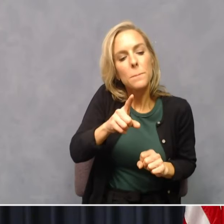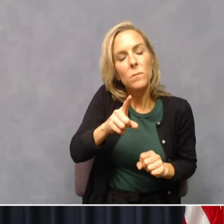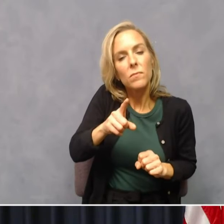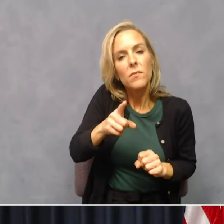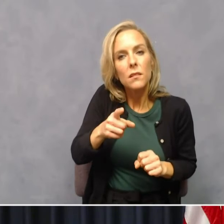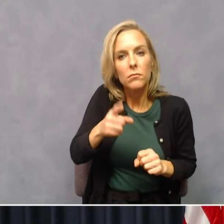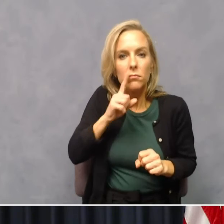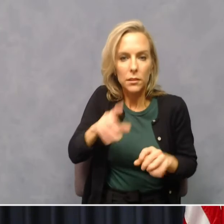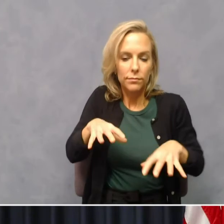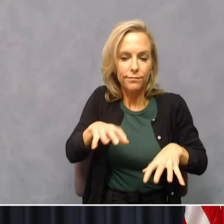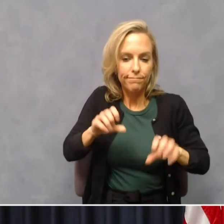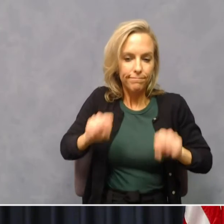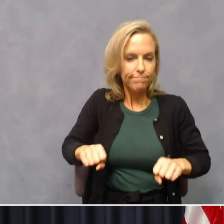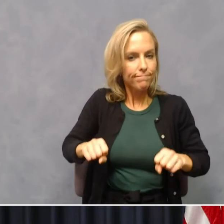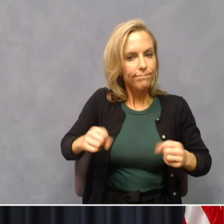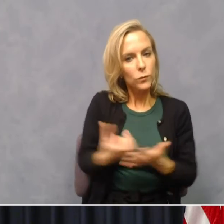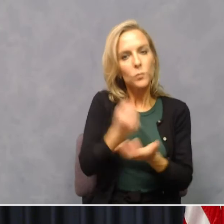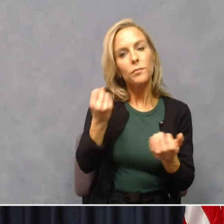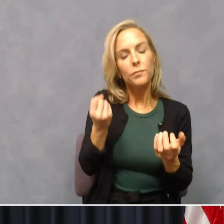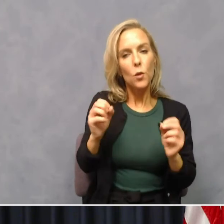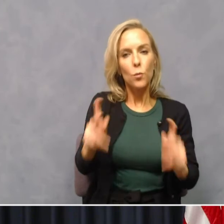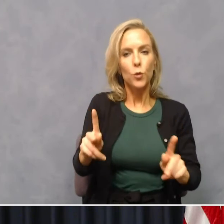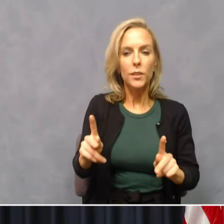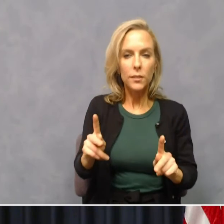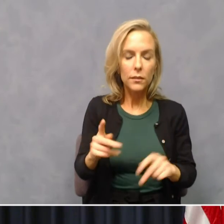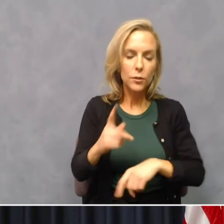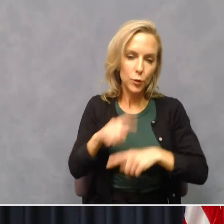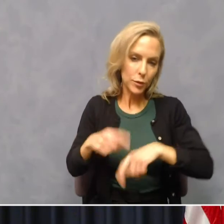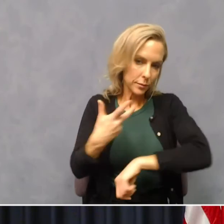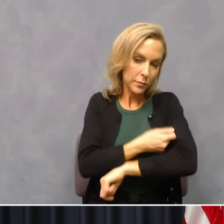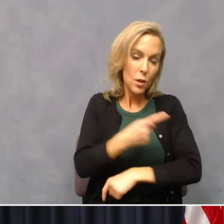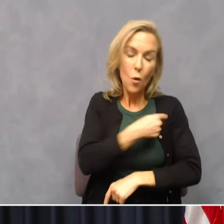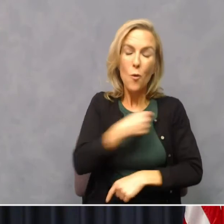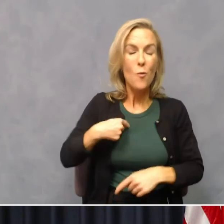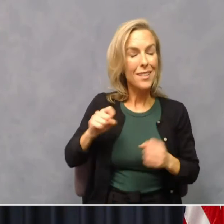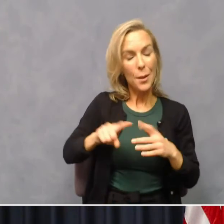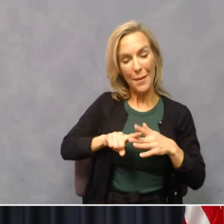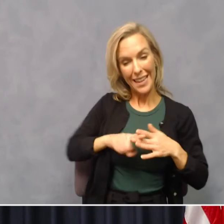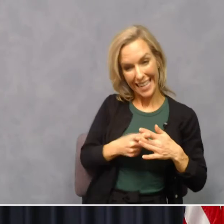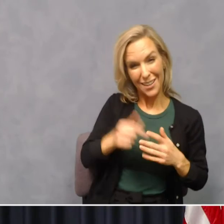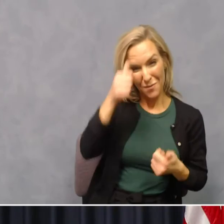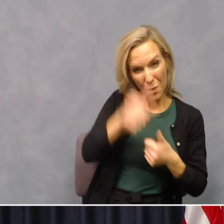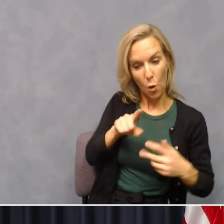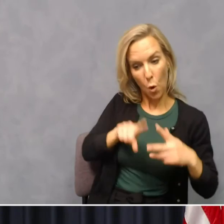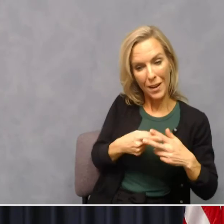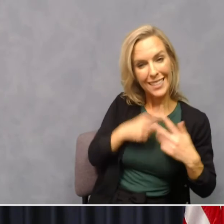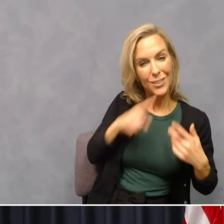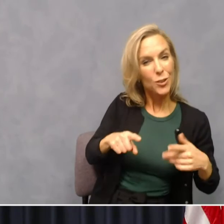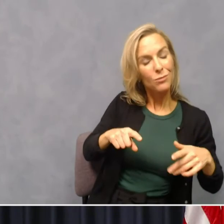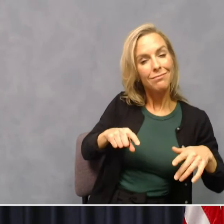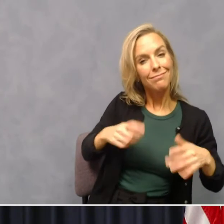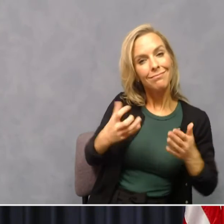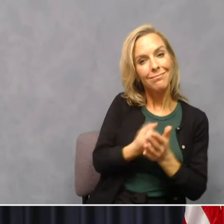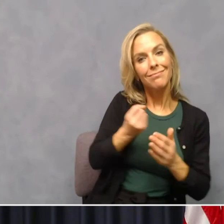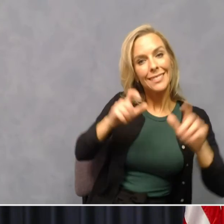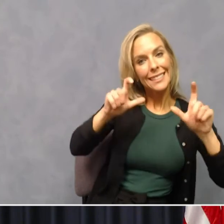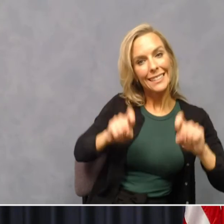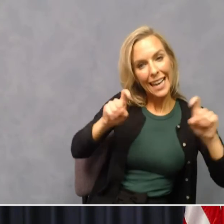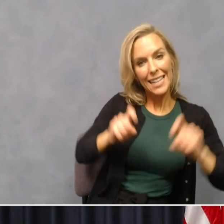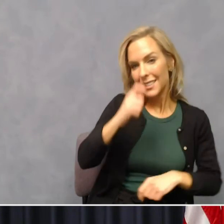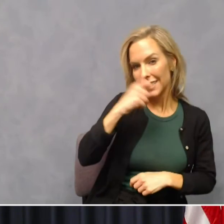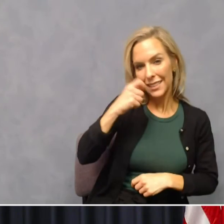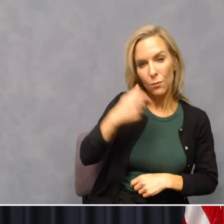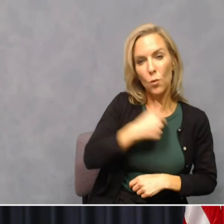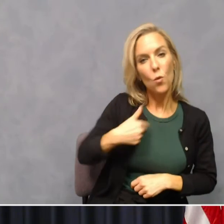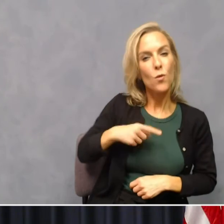take. But just like in the beginning of this, when we had to ask everybody to wait on getting tested, we really need your help.